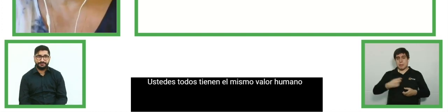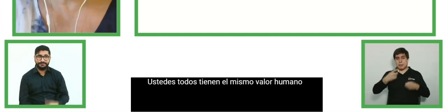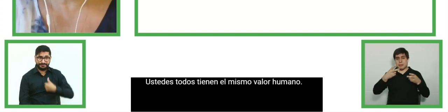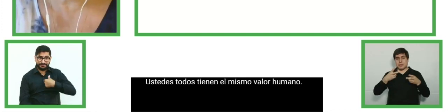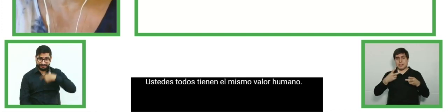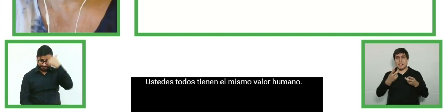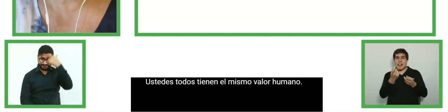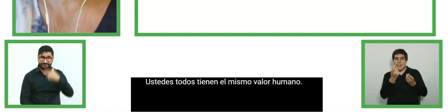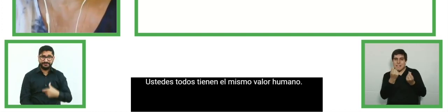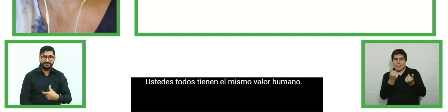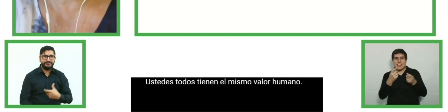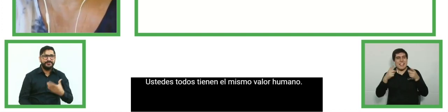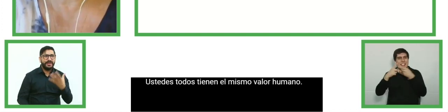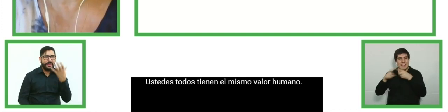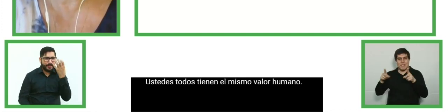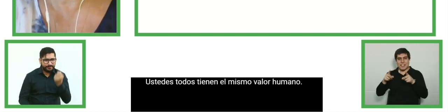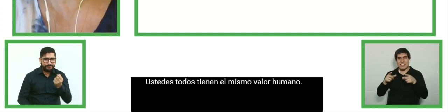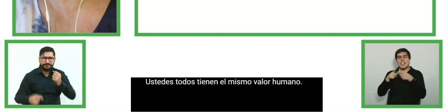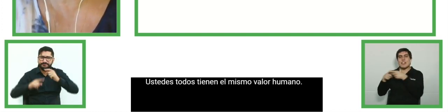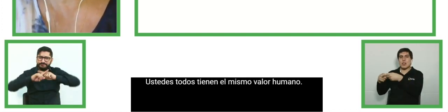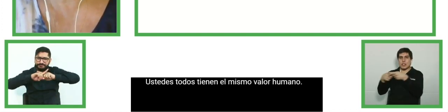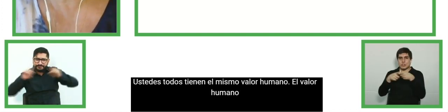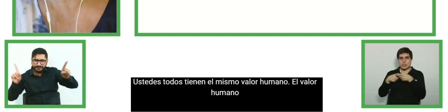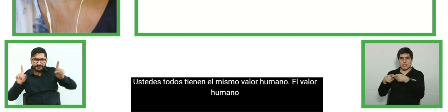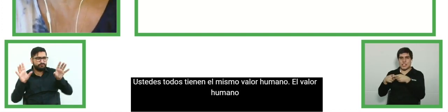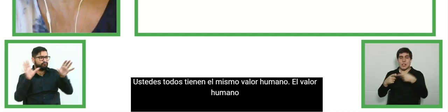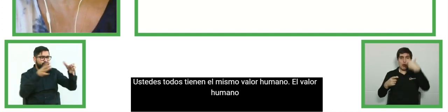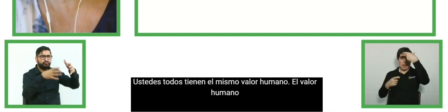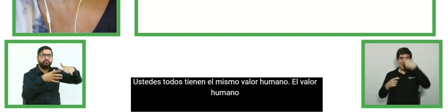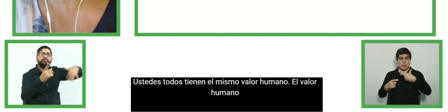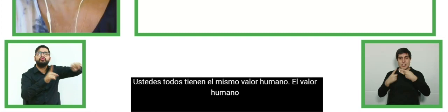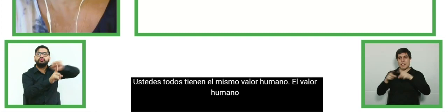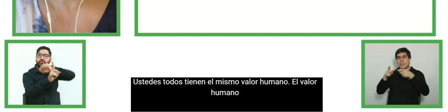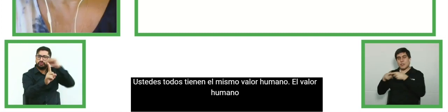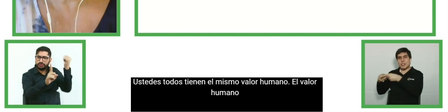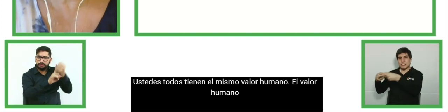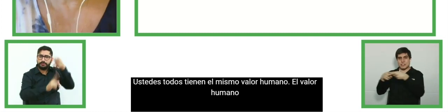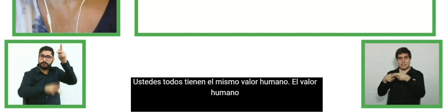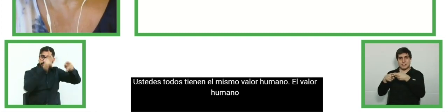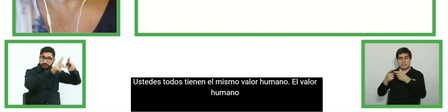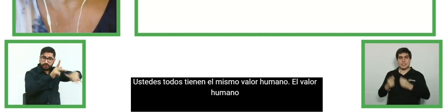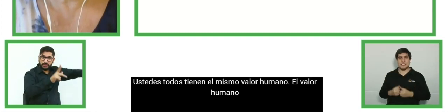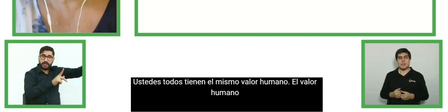Nothing can take human value from a human being. On the opposite,